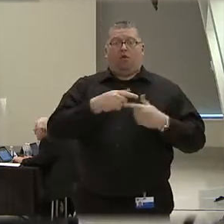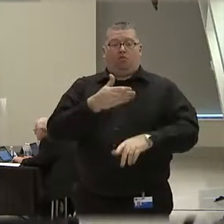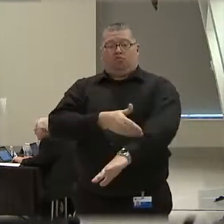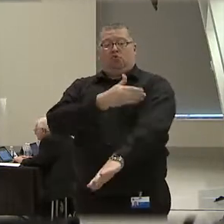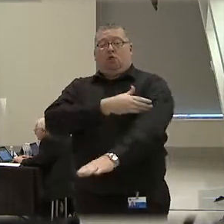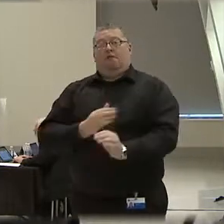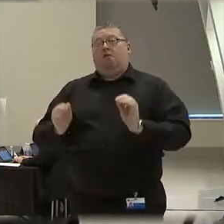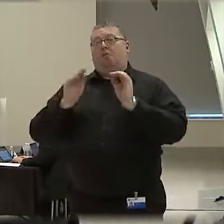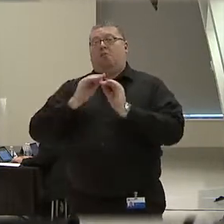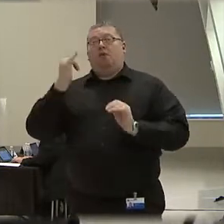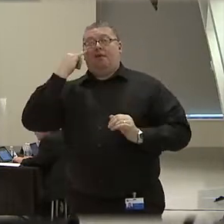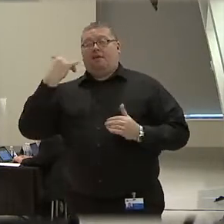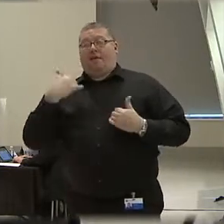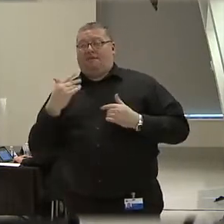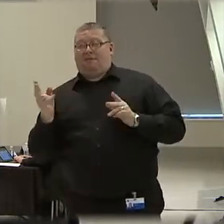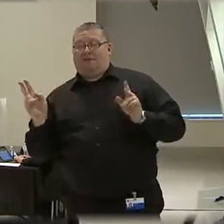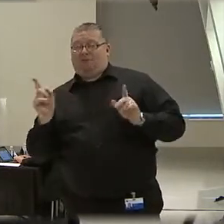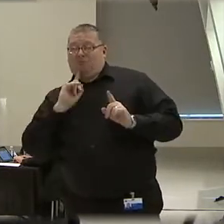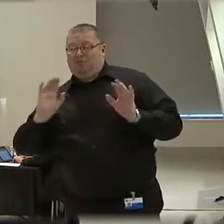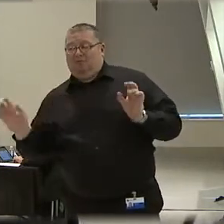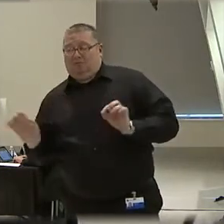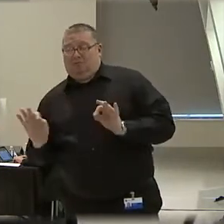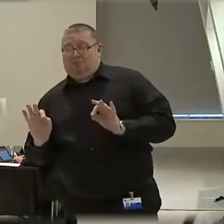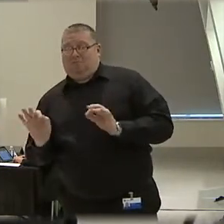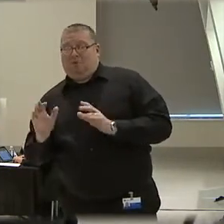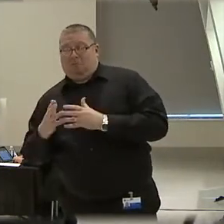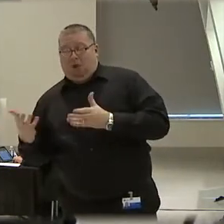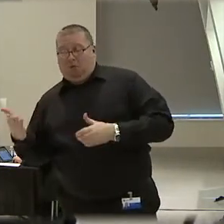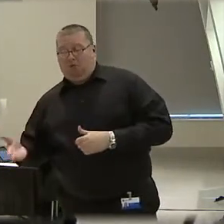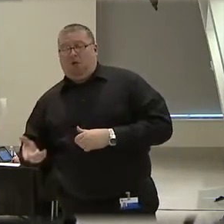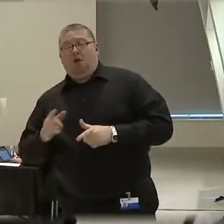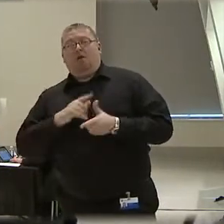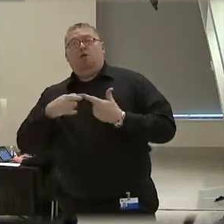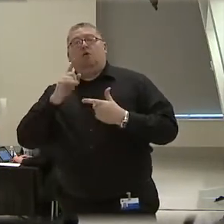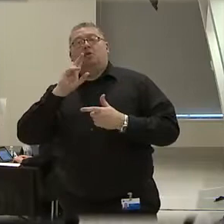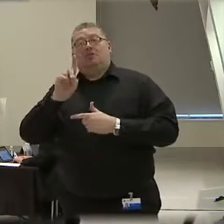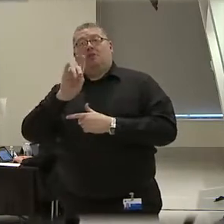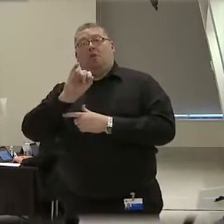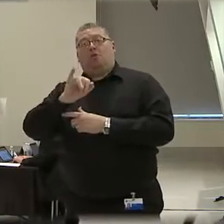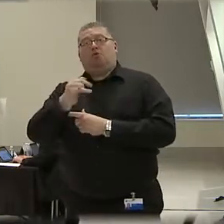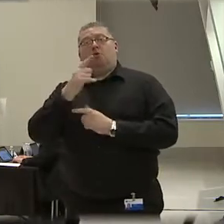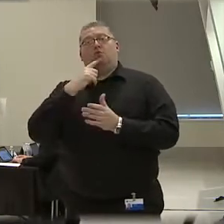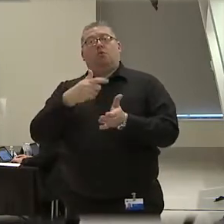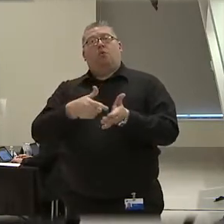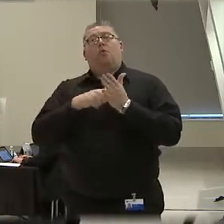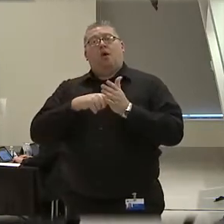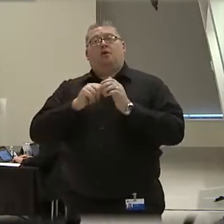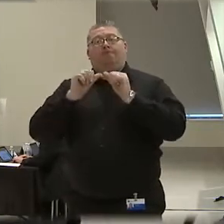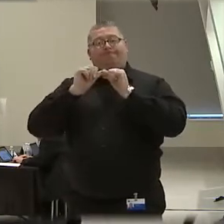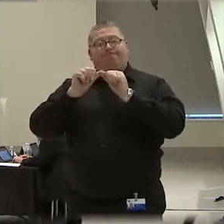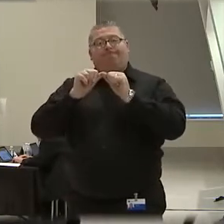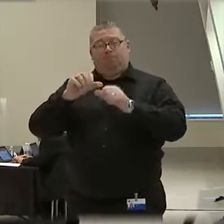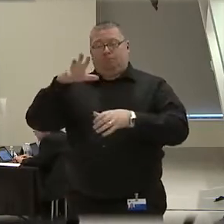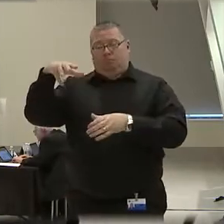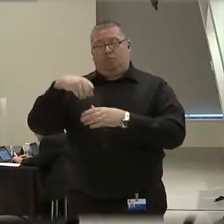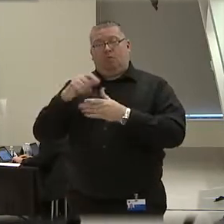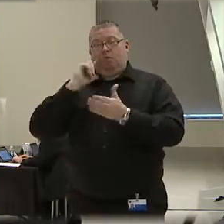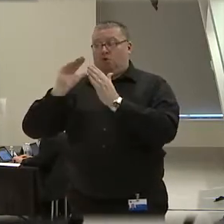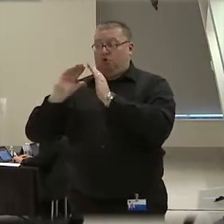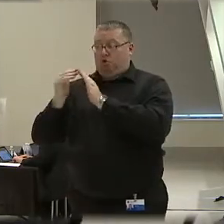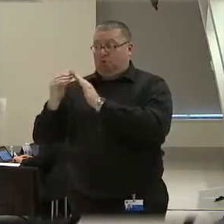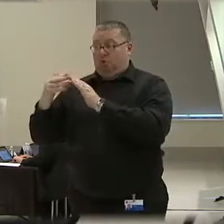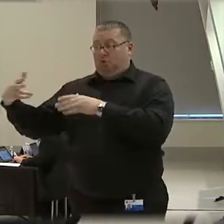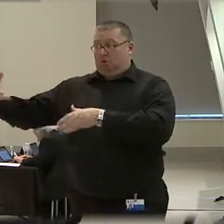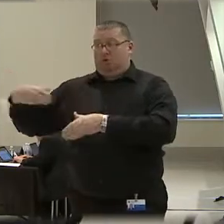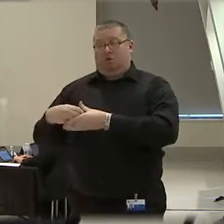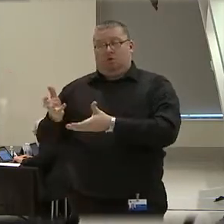does. Further, the Department of Justice should require a process for sustained community engagement in every consent decree.